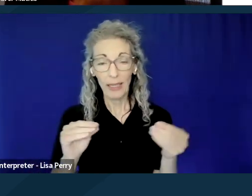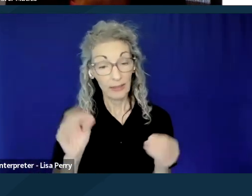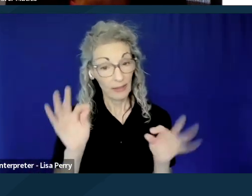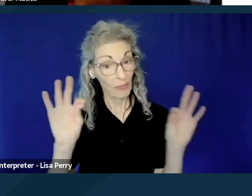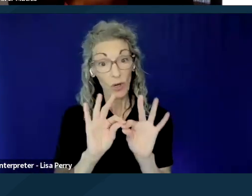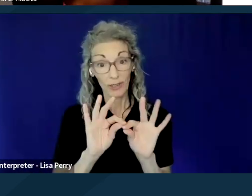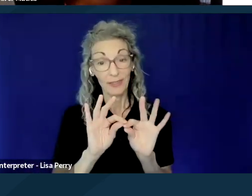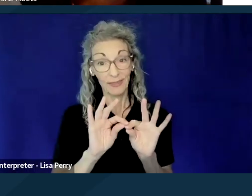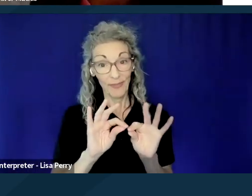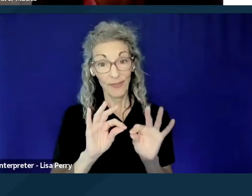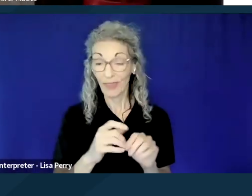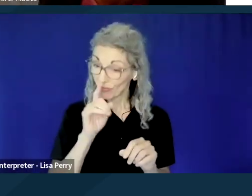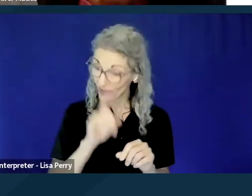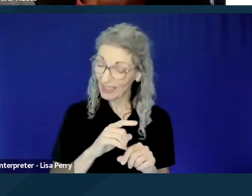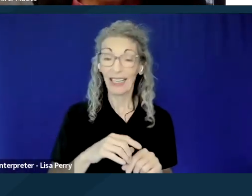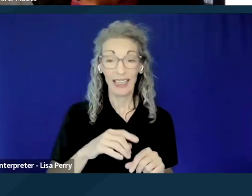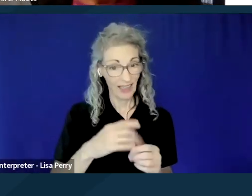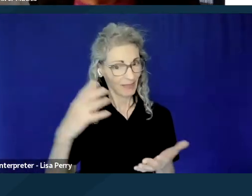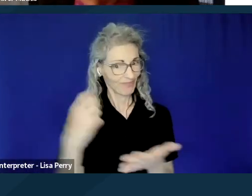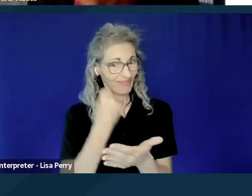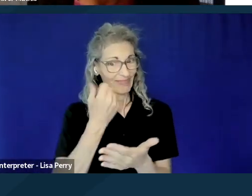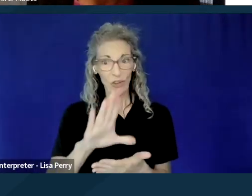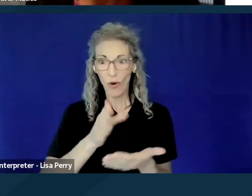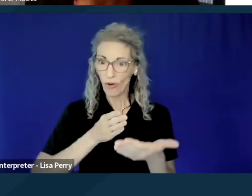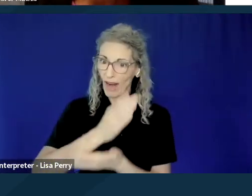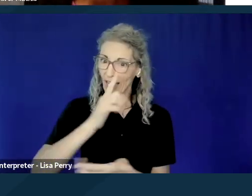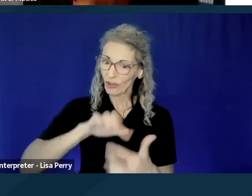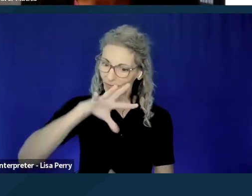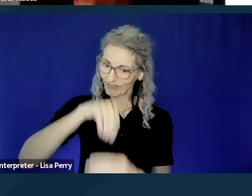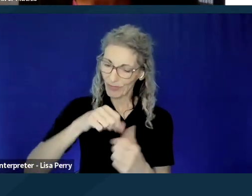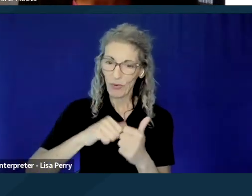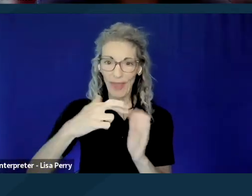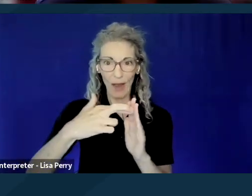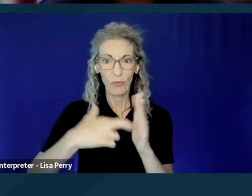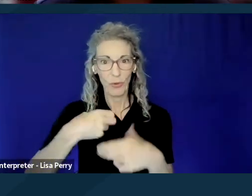important. Exercise your rights to be part of the rulemaking process.